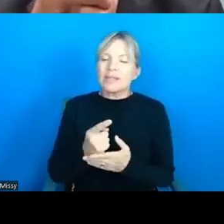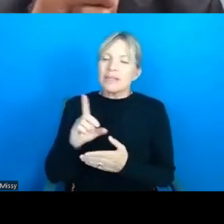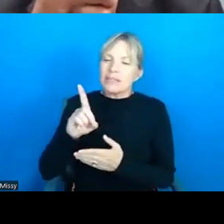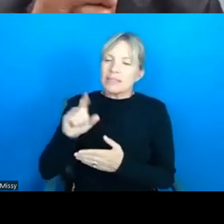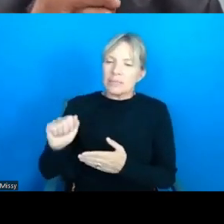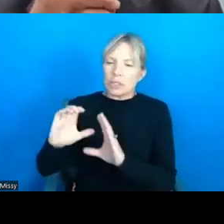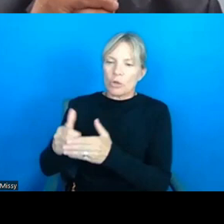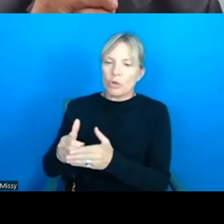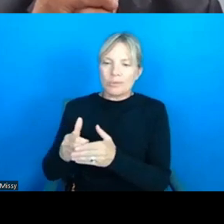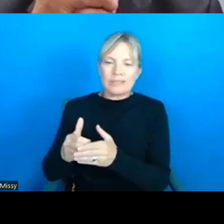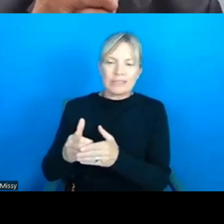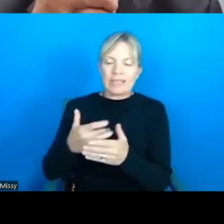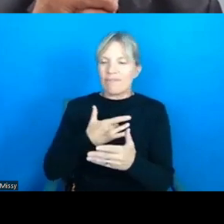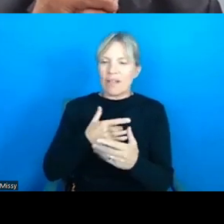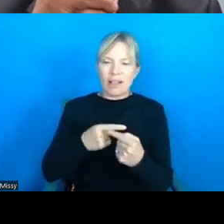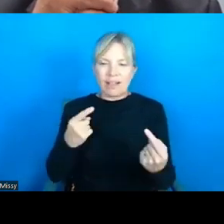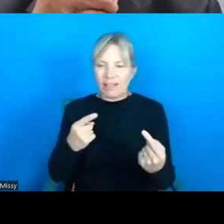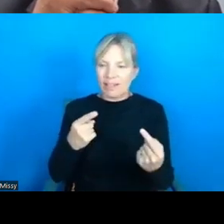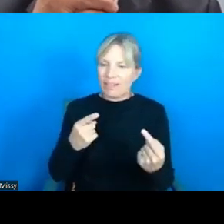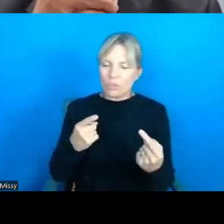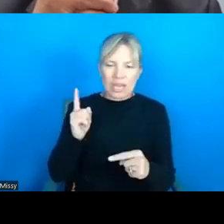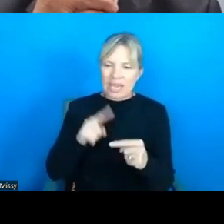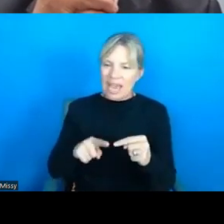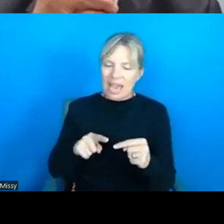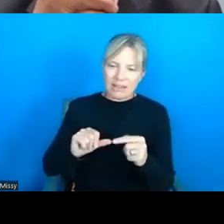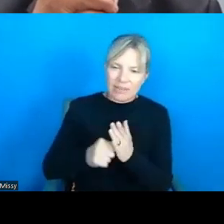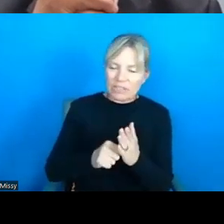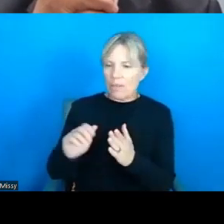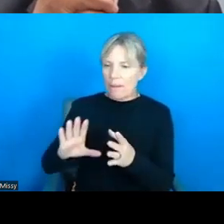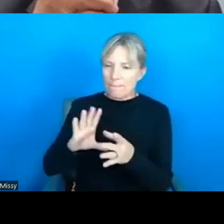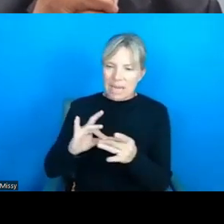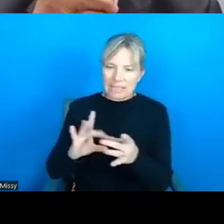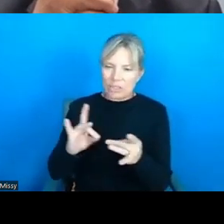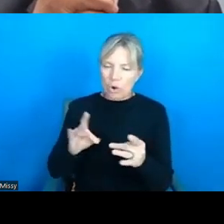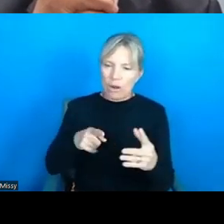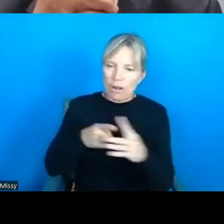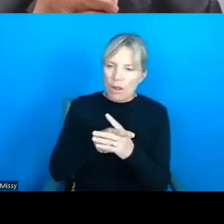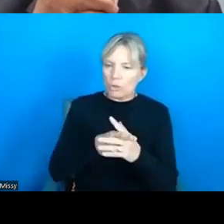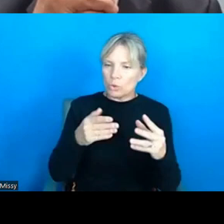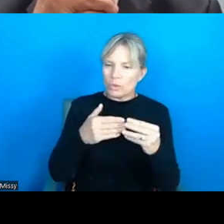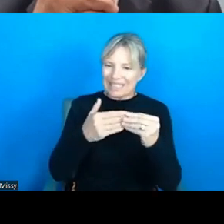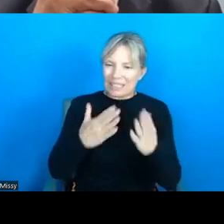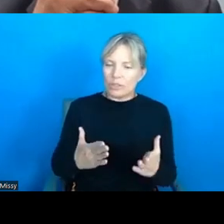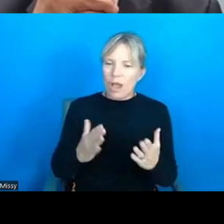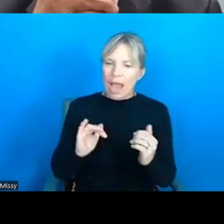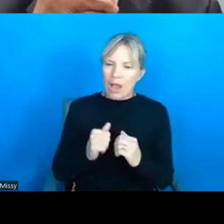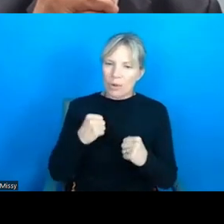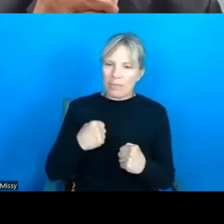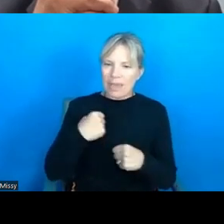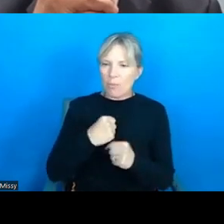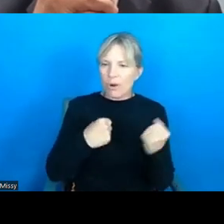divided, which doesn't allow them to amplify messaging or get through the elected leaders. So what can be done to build